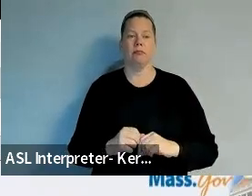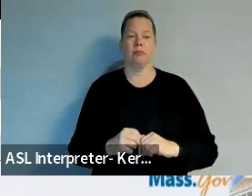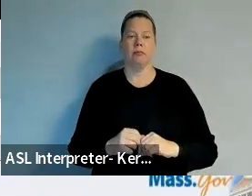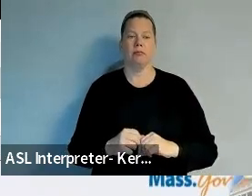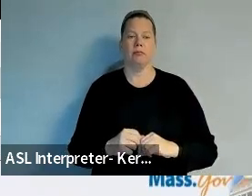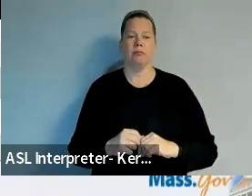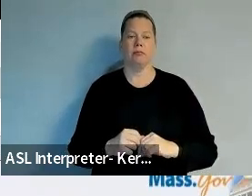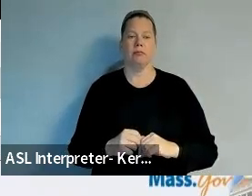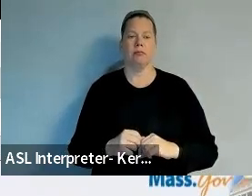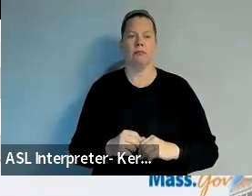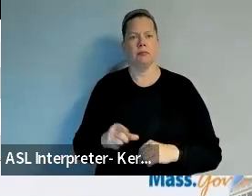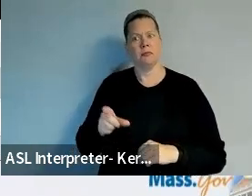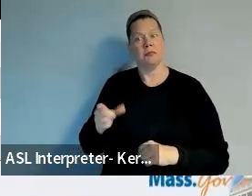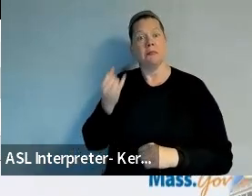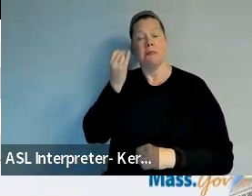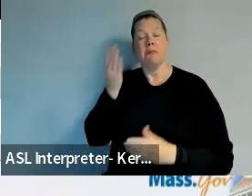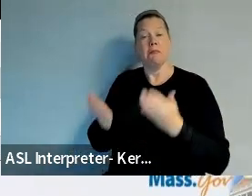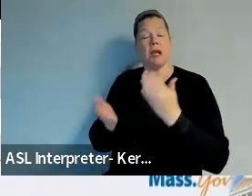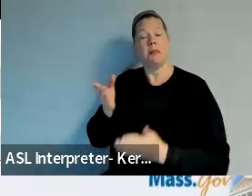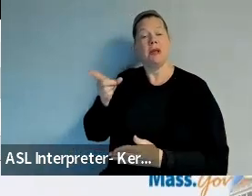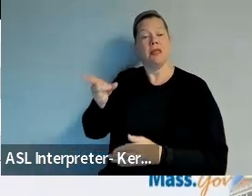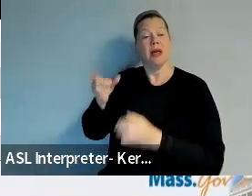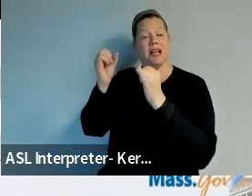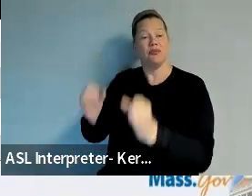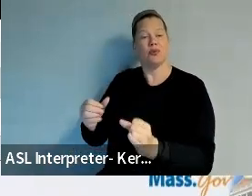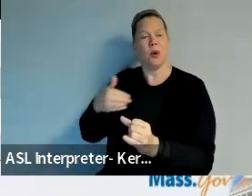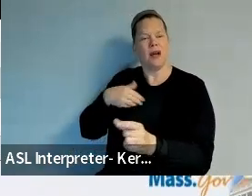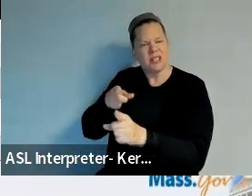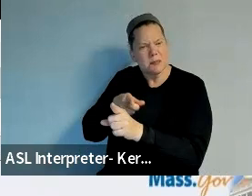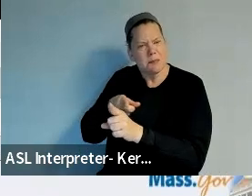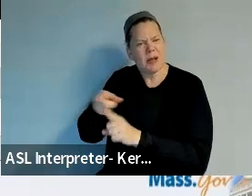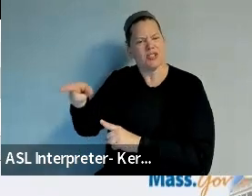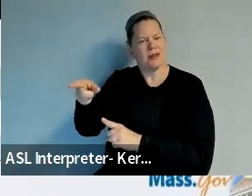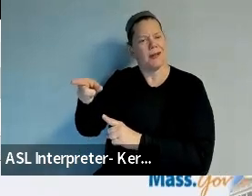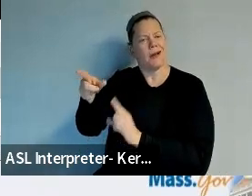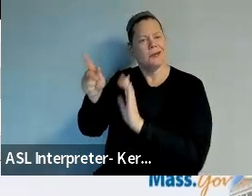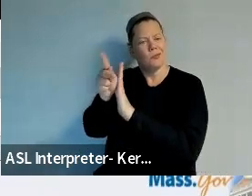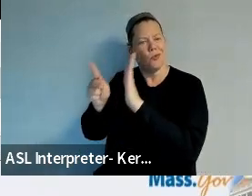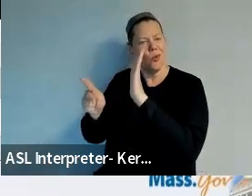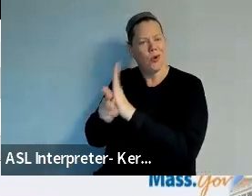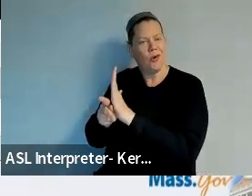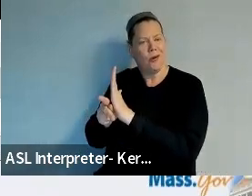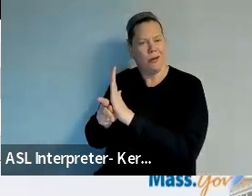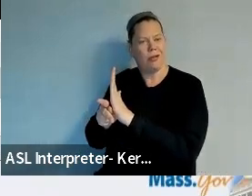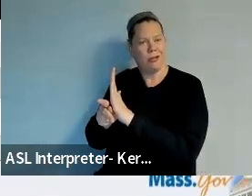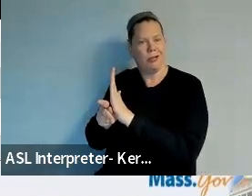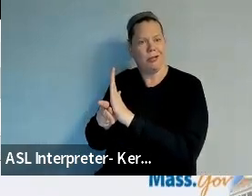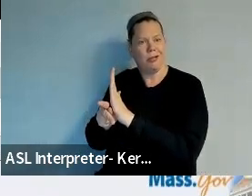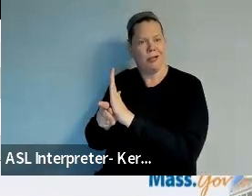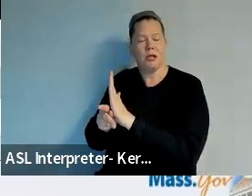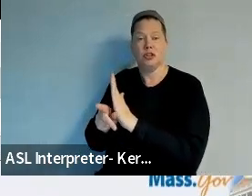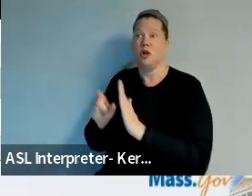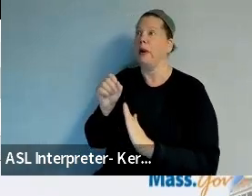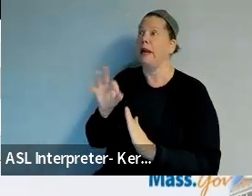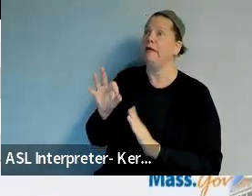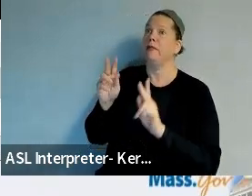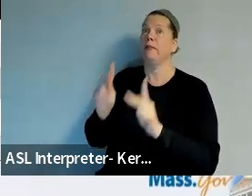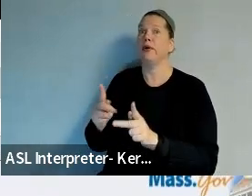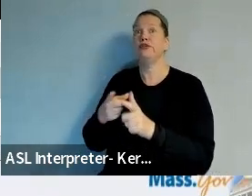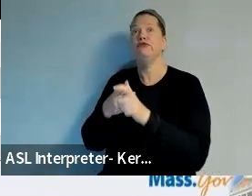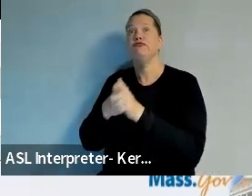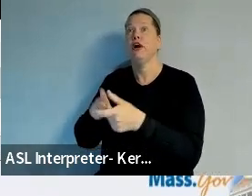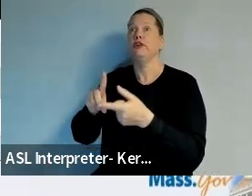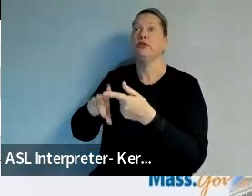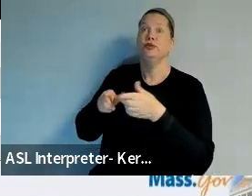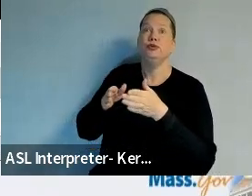individual protocol was used or other was selected in the previous prompt. In